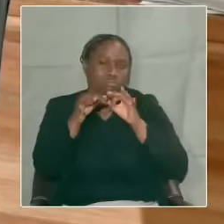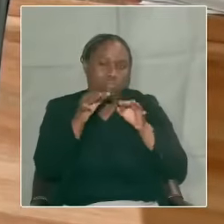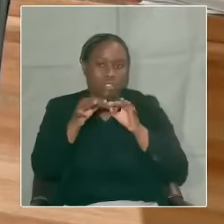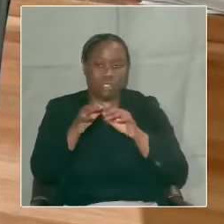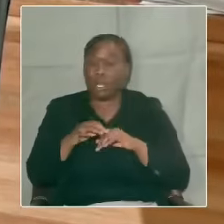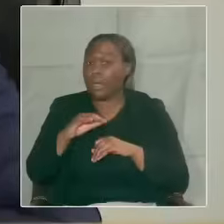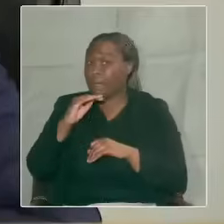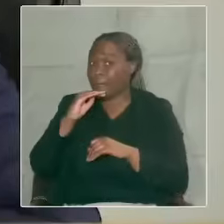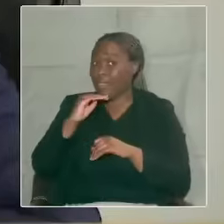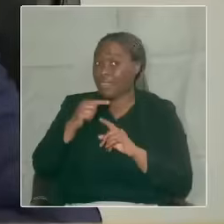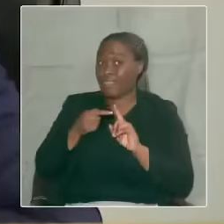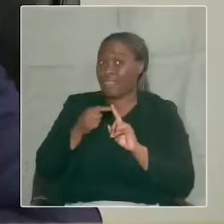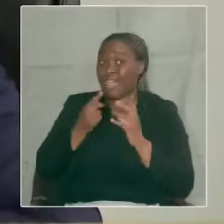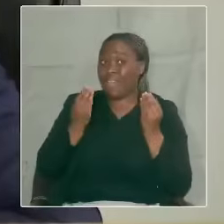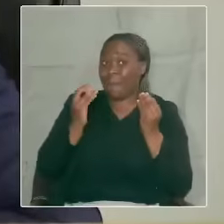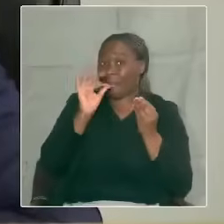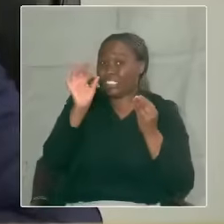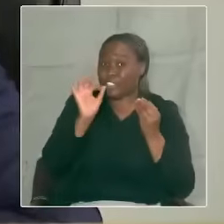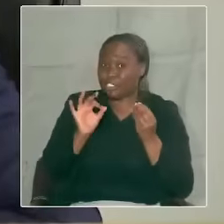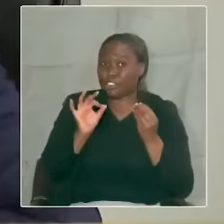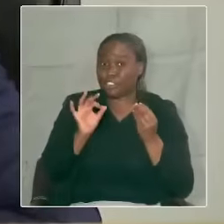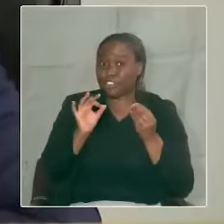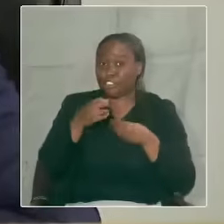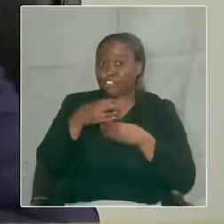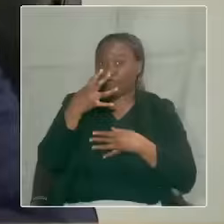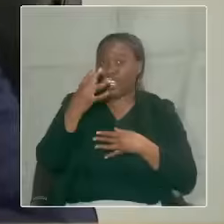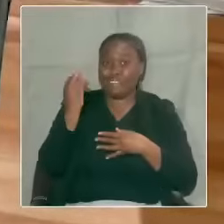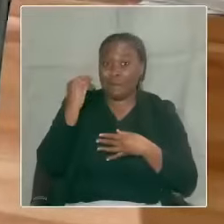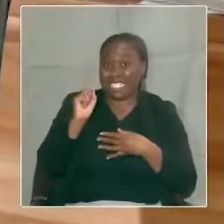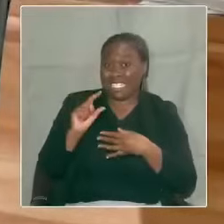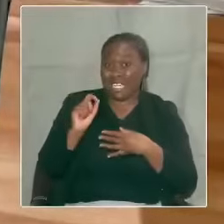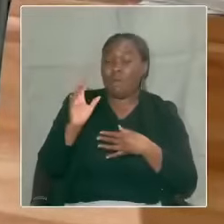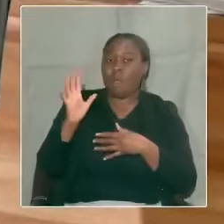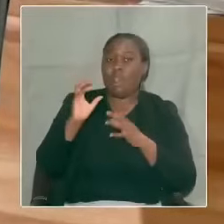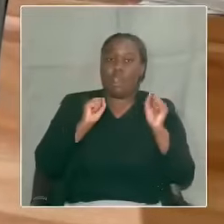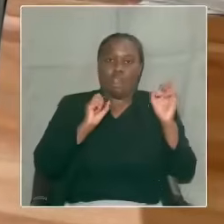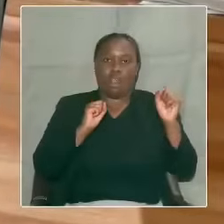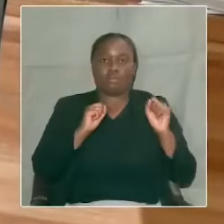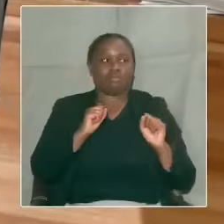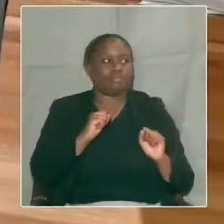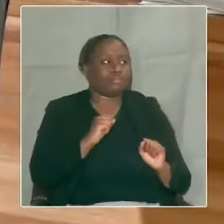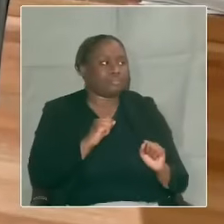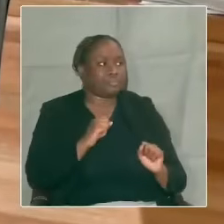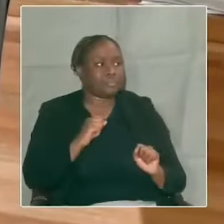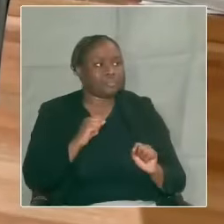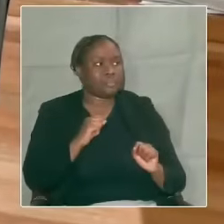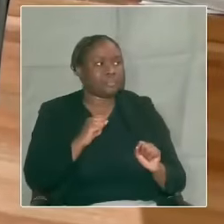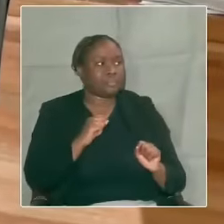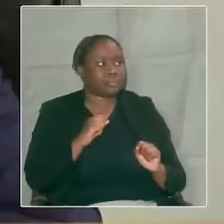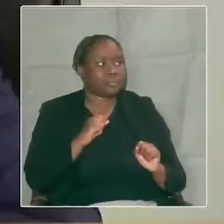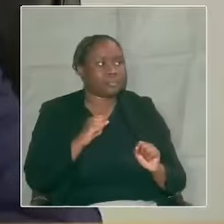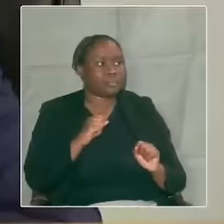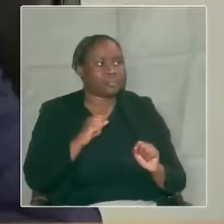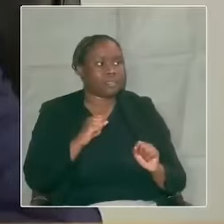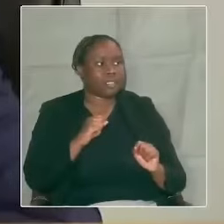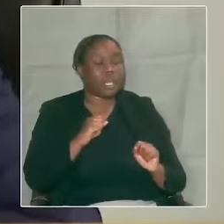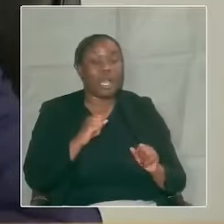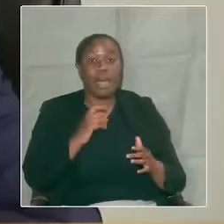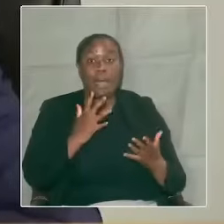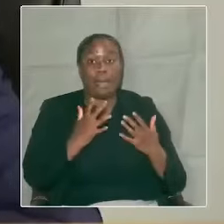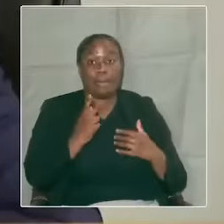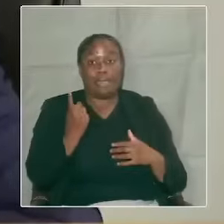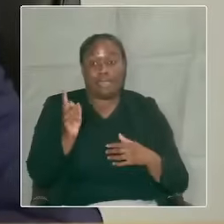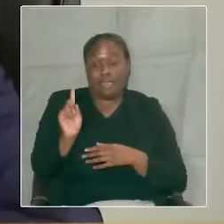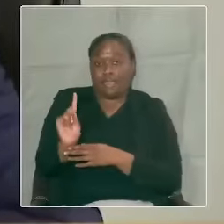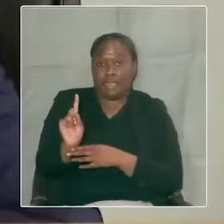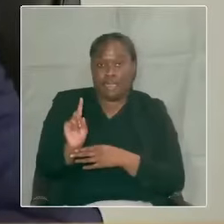those statistics. That is correct. Mr. Madau, Yes. perhaps General Kumalo will deal with it. You